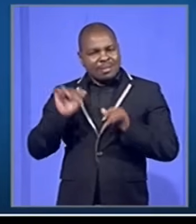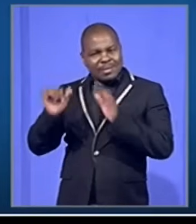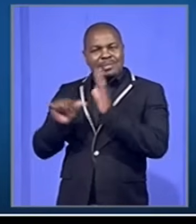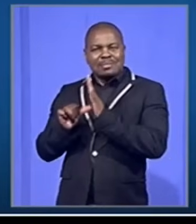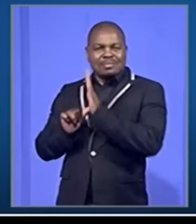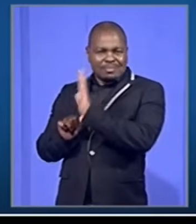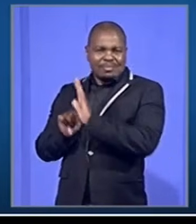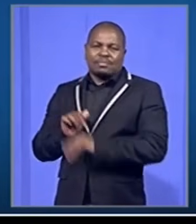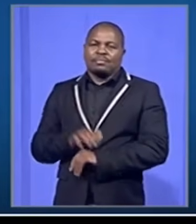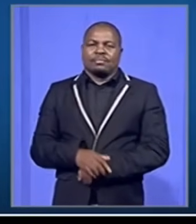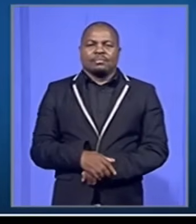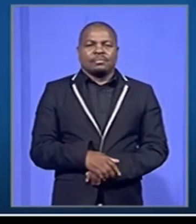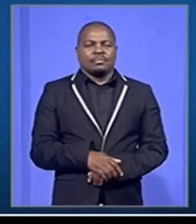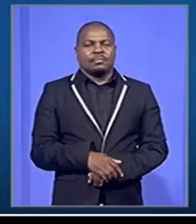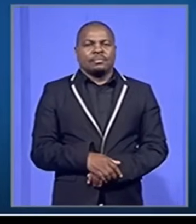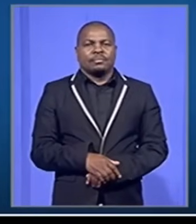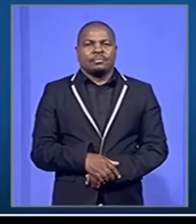gagwe.